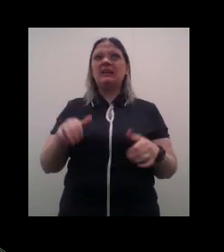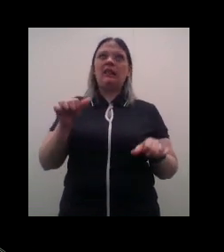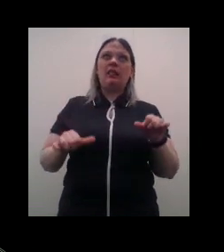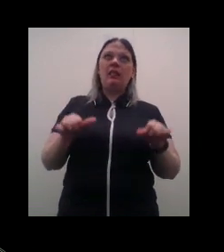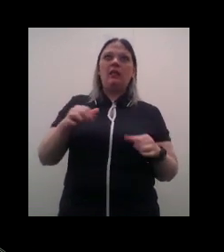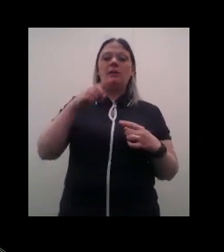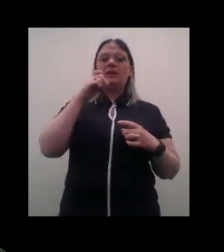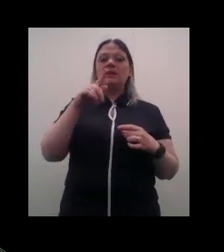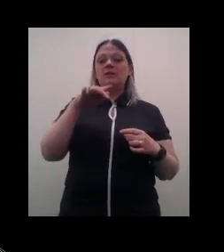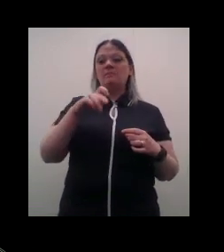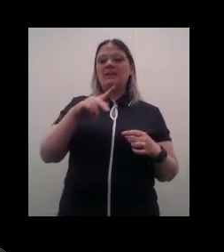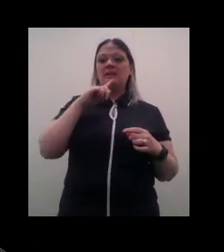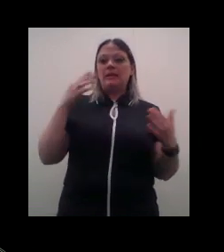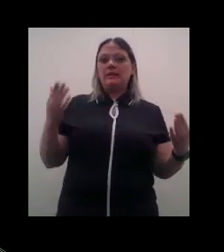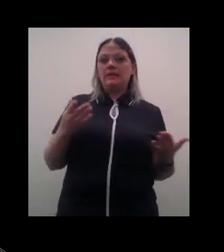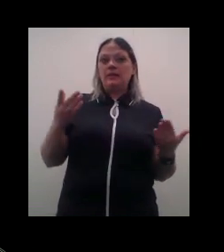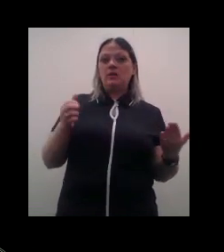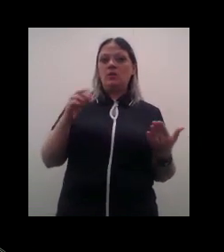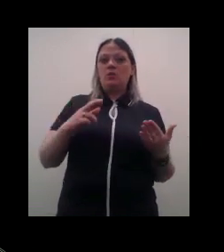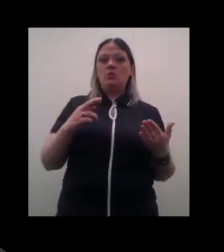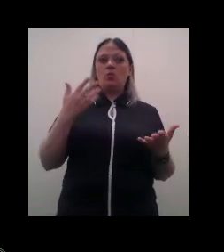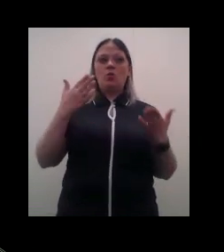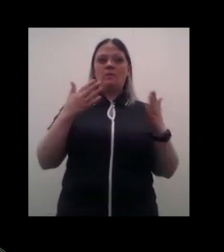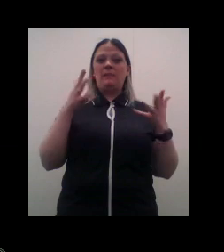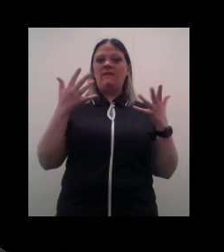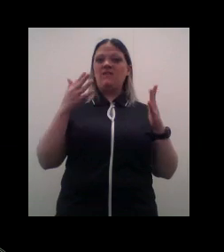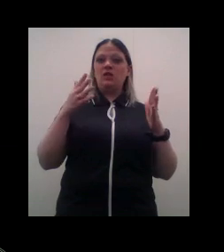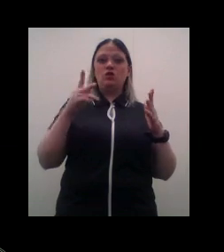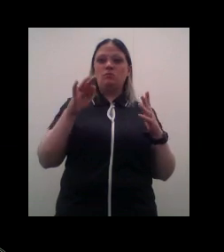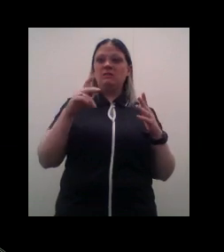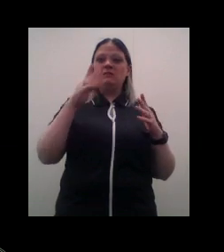could be here or that we could be on the backside of this?